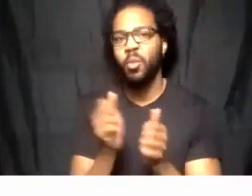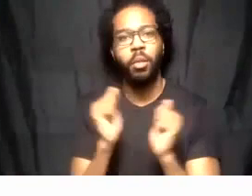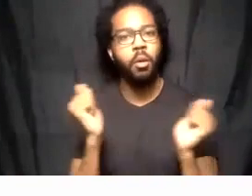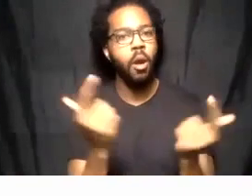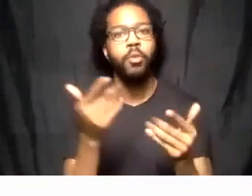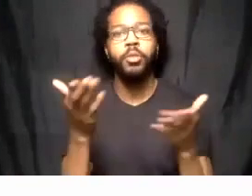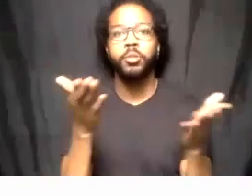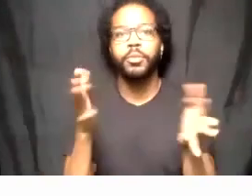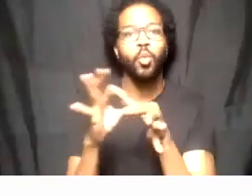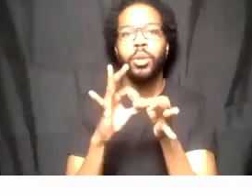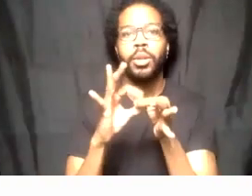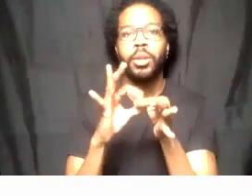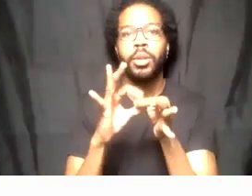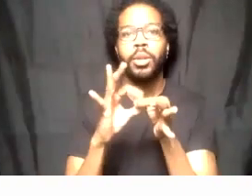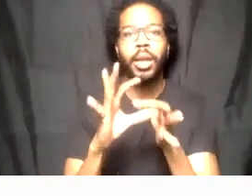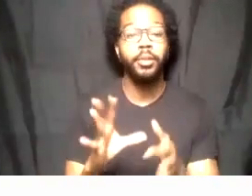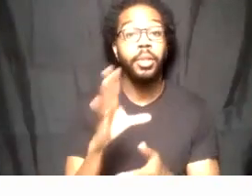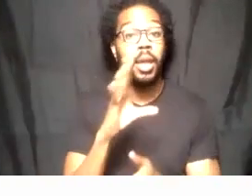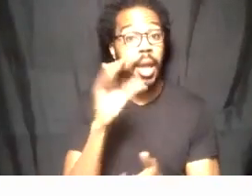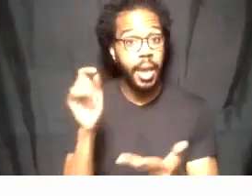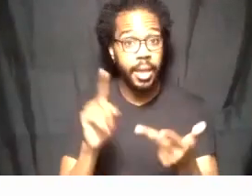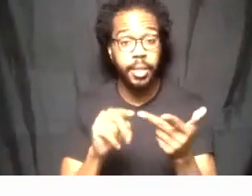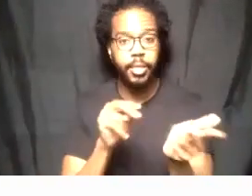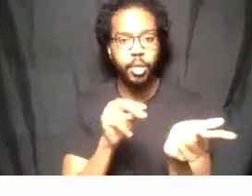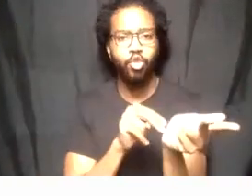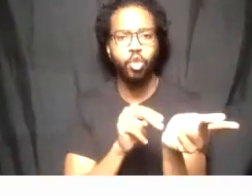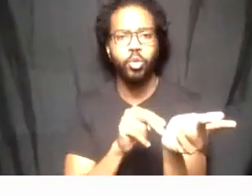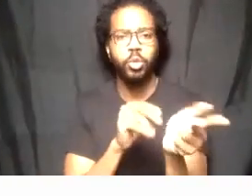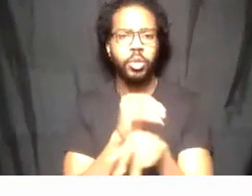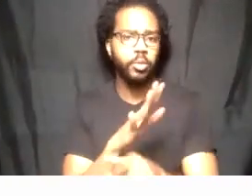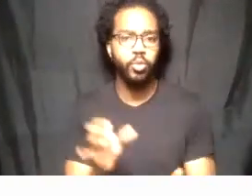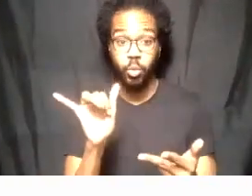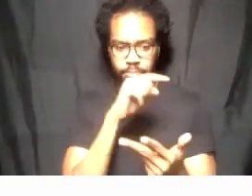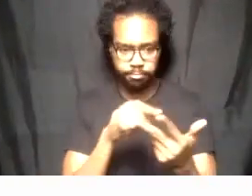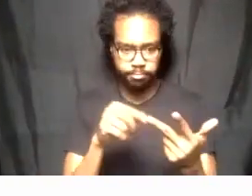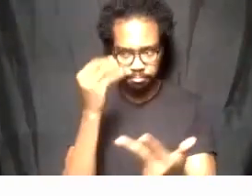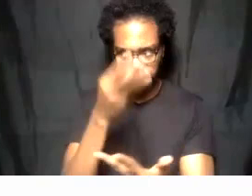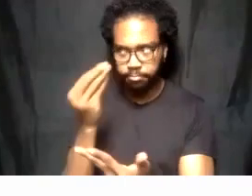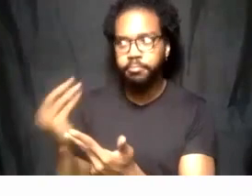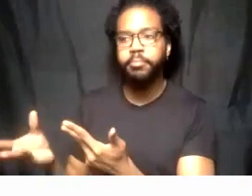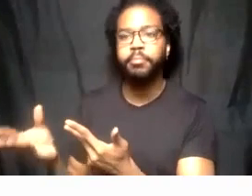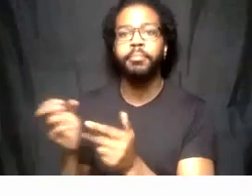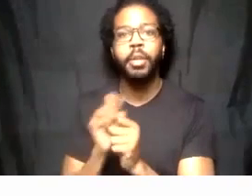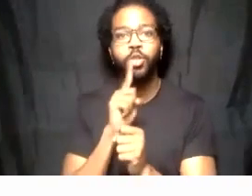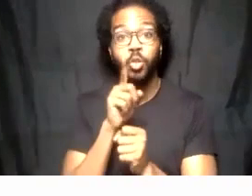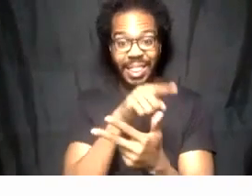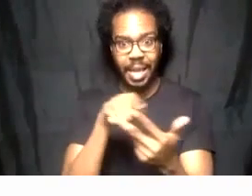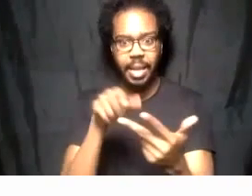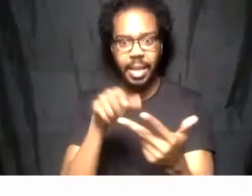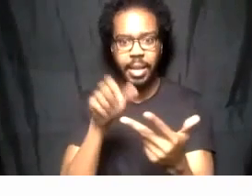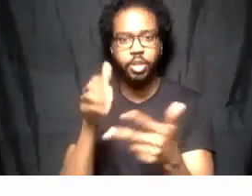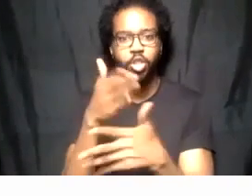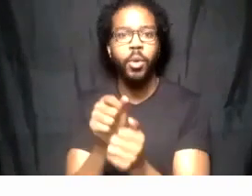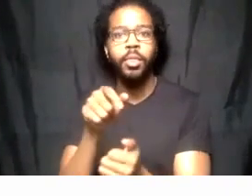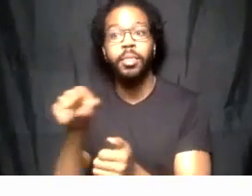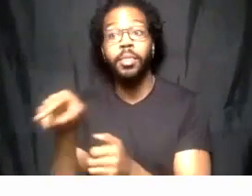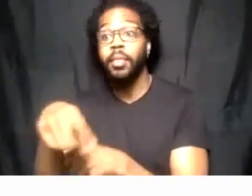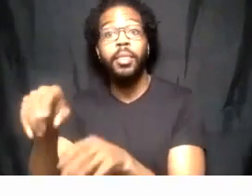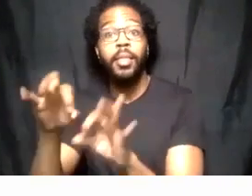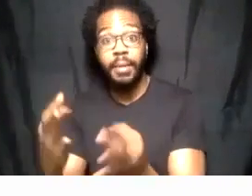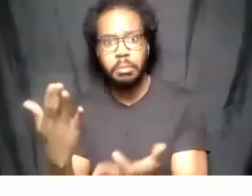coordinators and the nurse consultants so that they were aware, so that they can also share it with the families who may not have